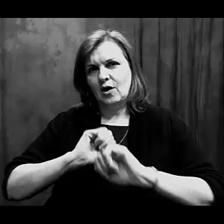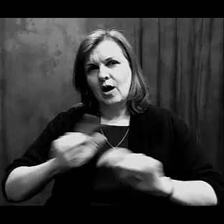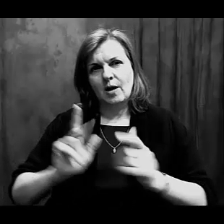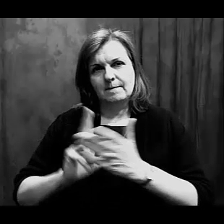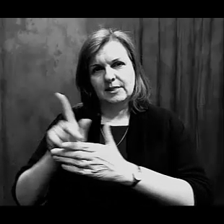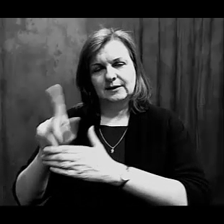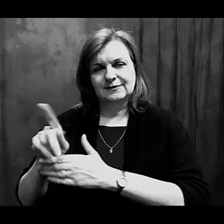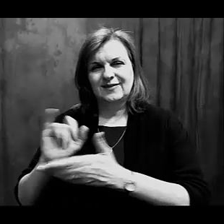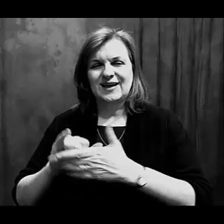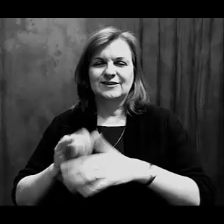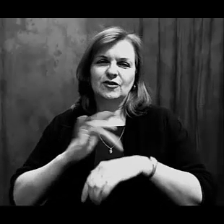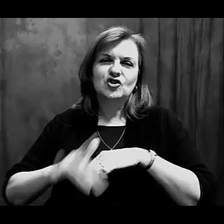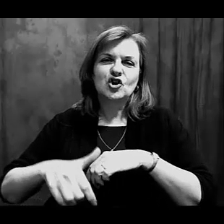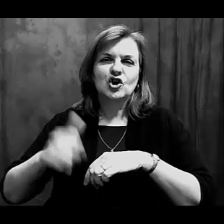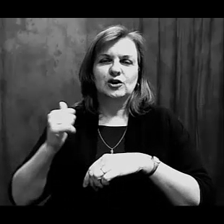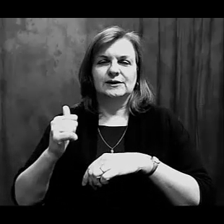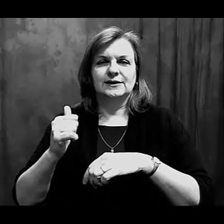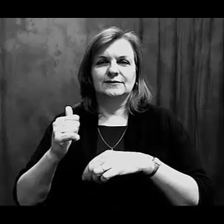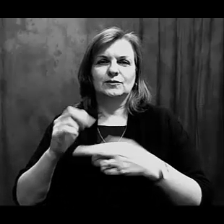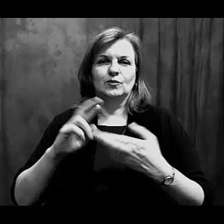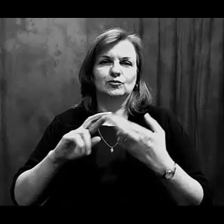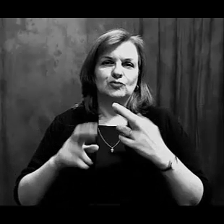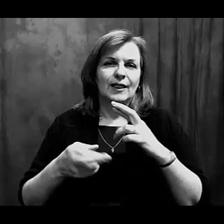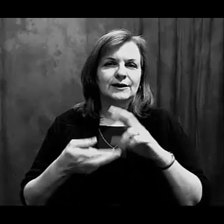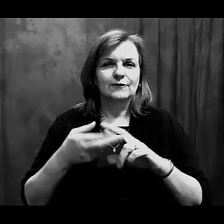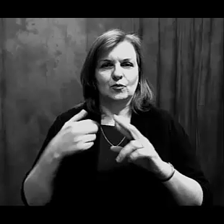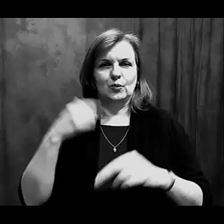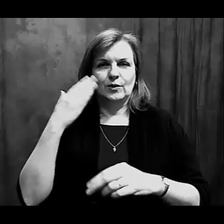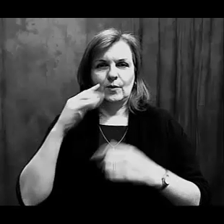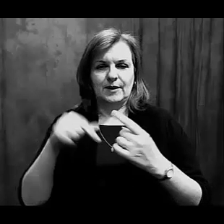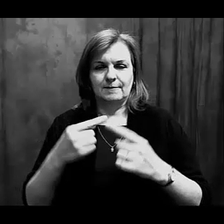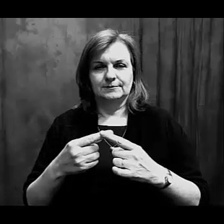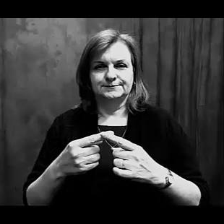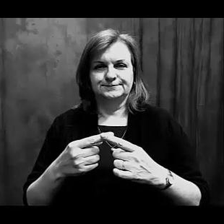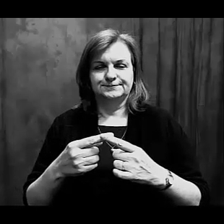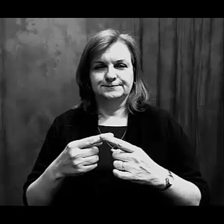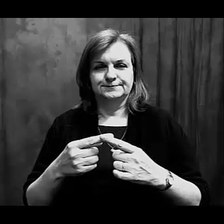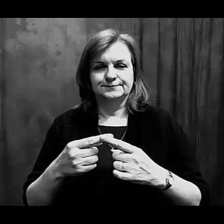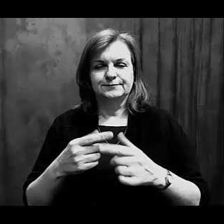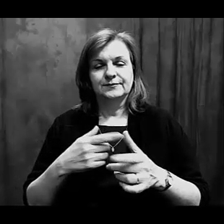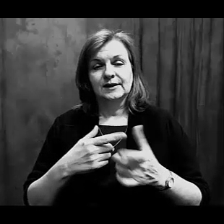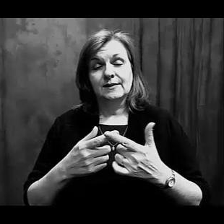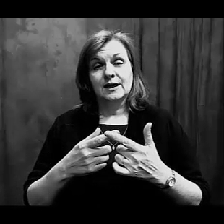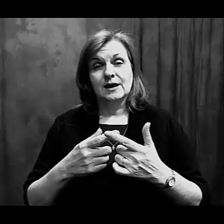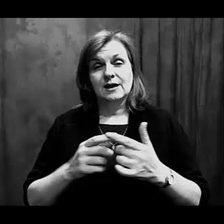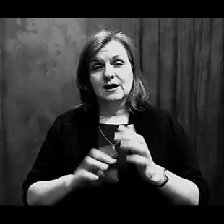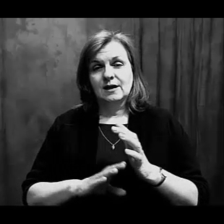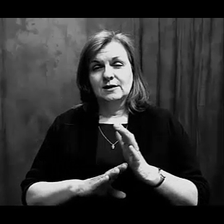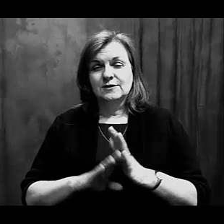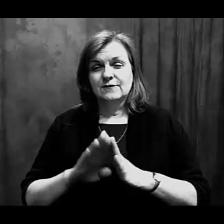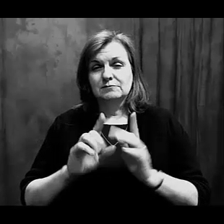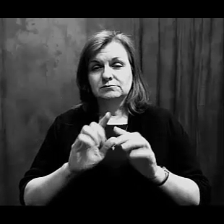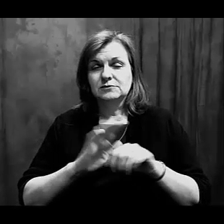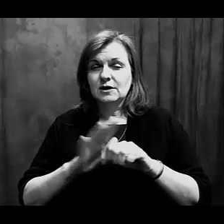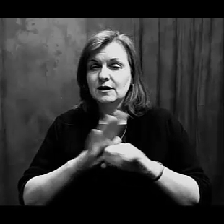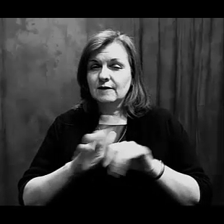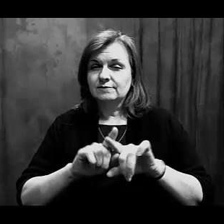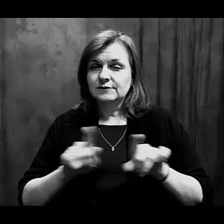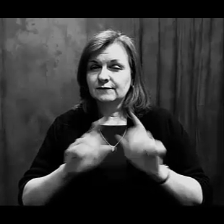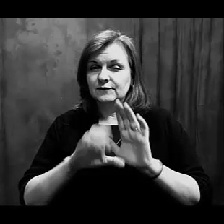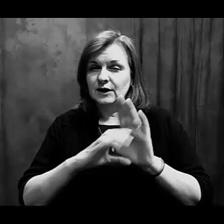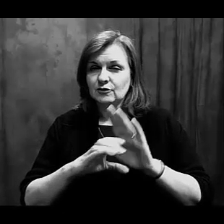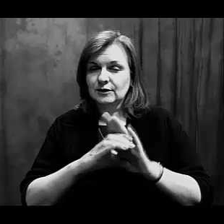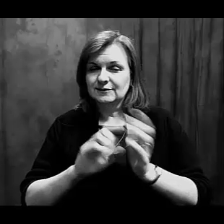common ancestor to all plants, so this would have been the earliest relative that we know of. Now, to develop